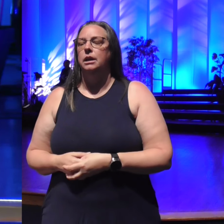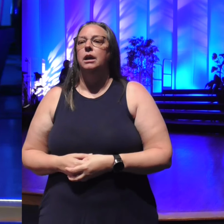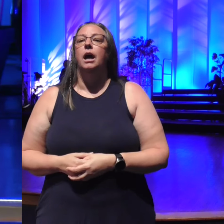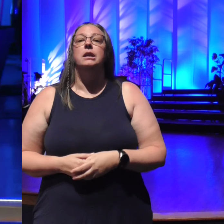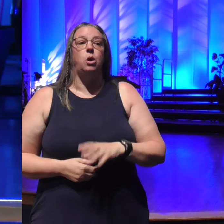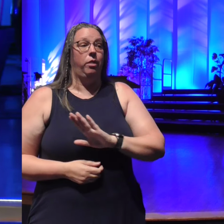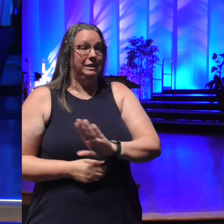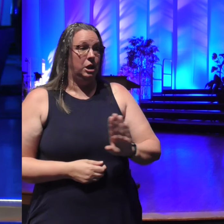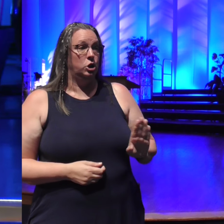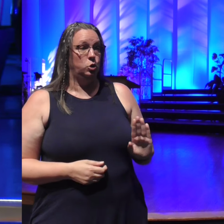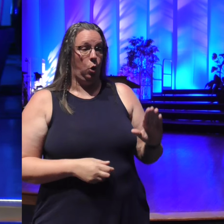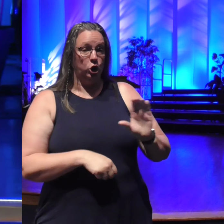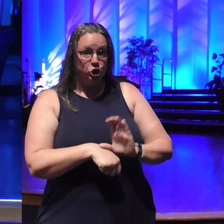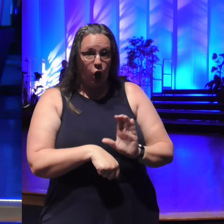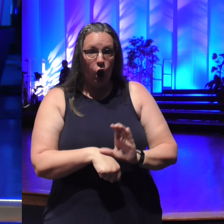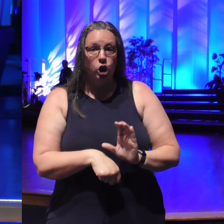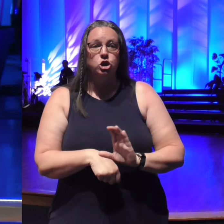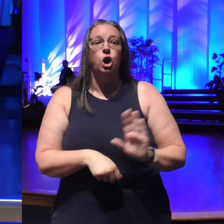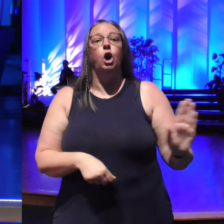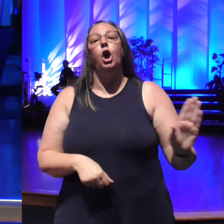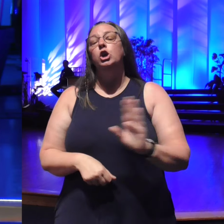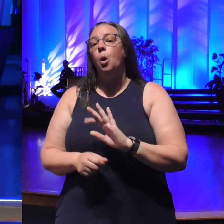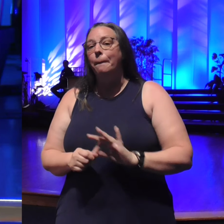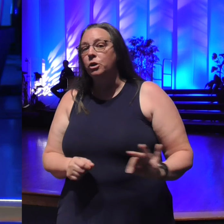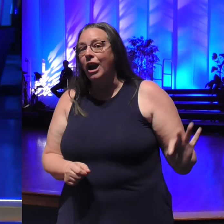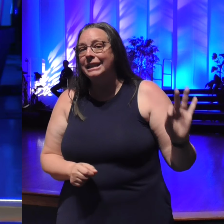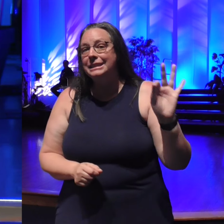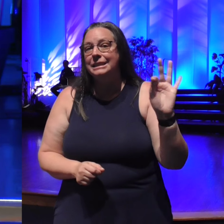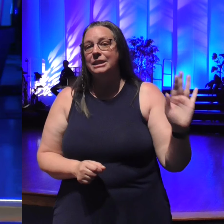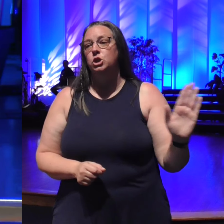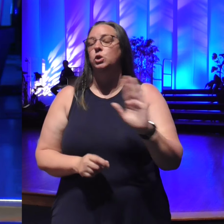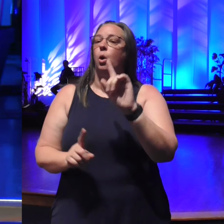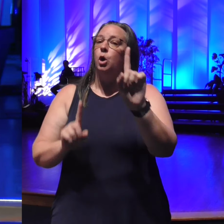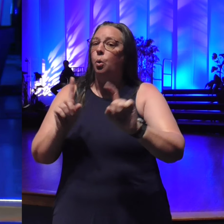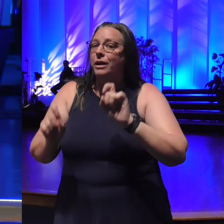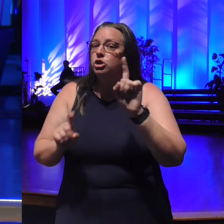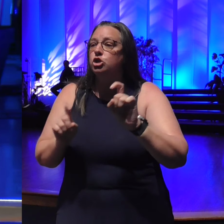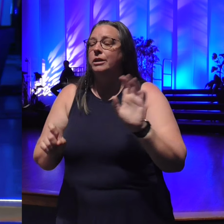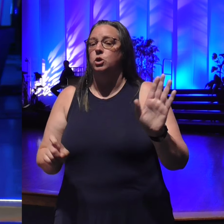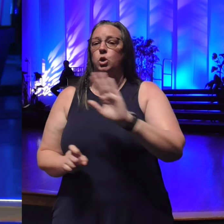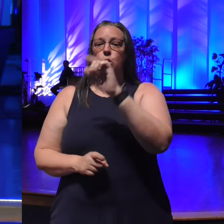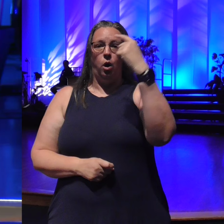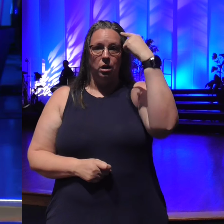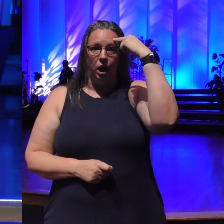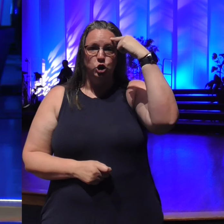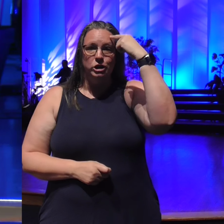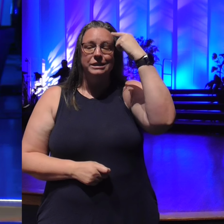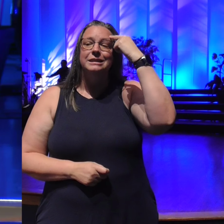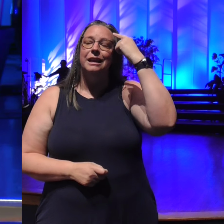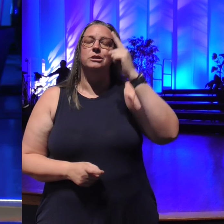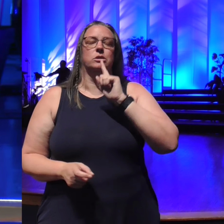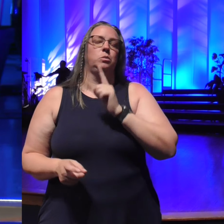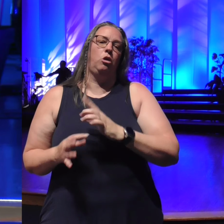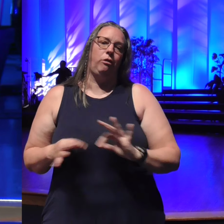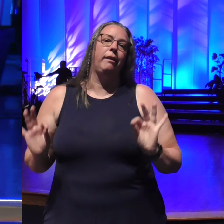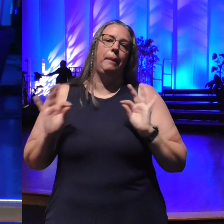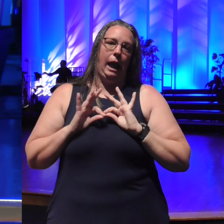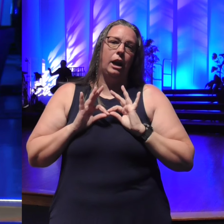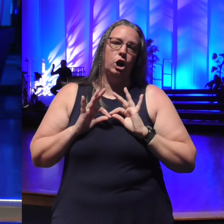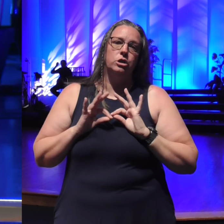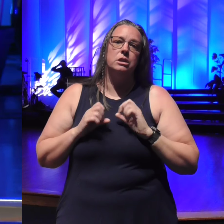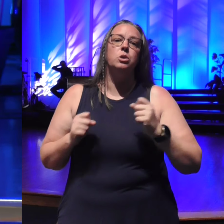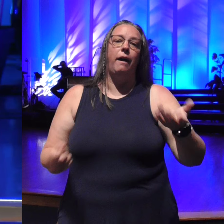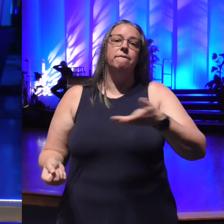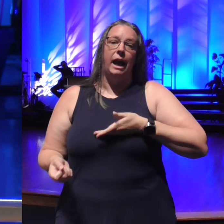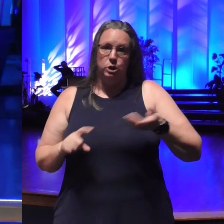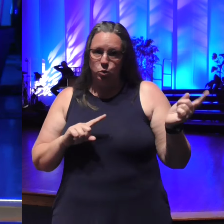your church, your presence, your questions, your consciousness. That's what really matters. So I invite you